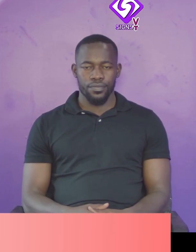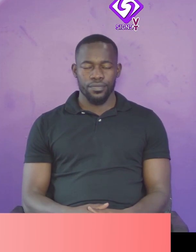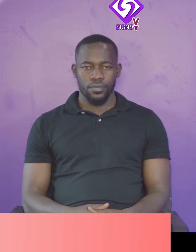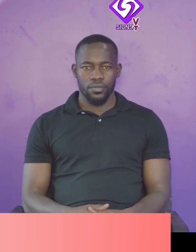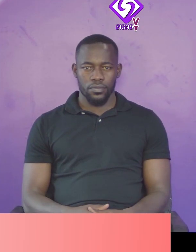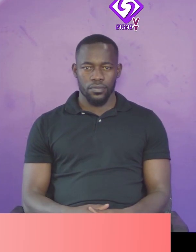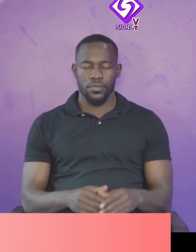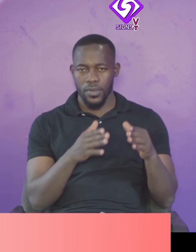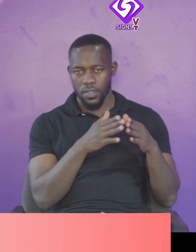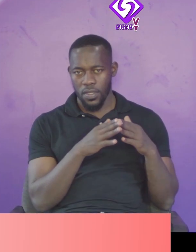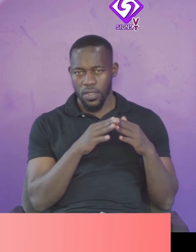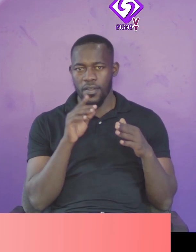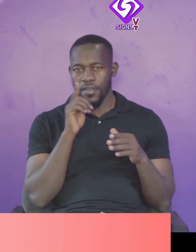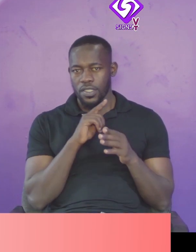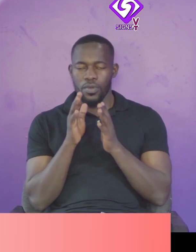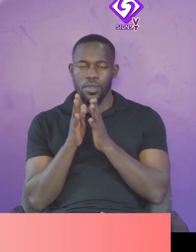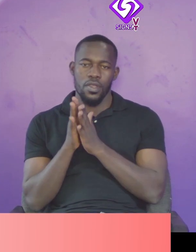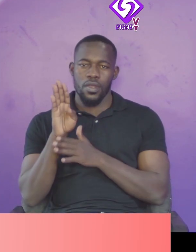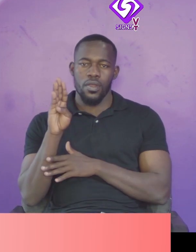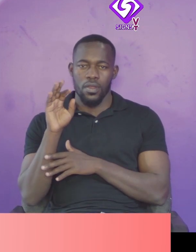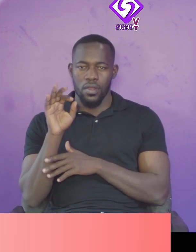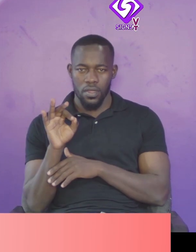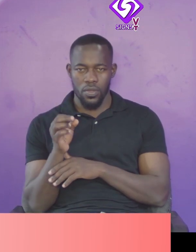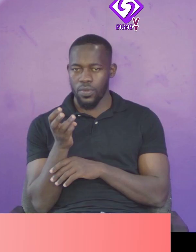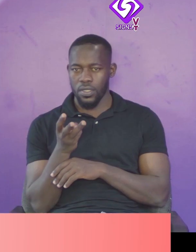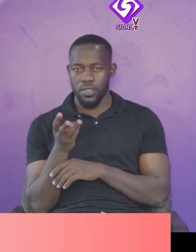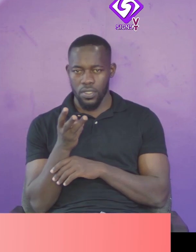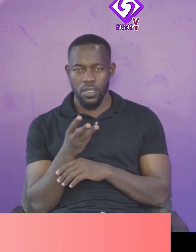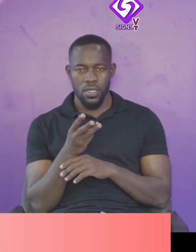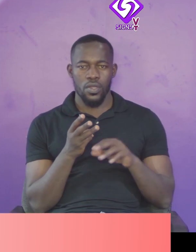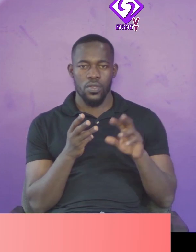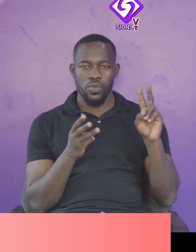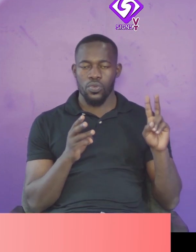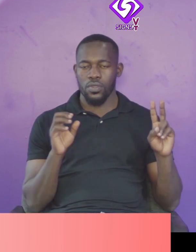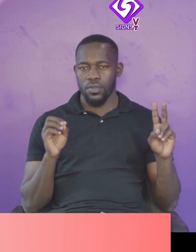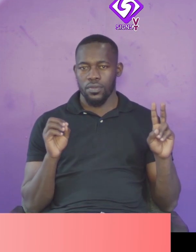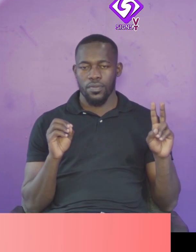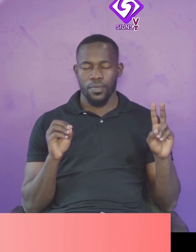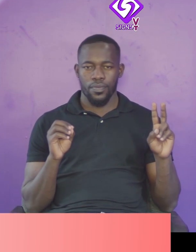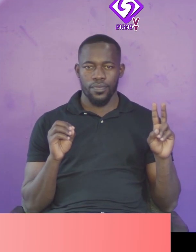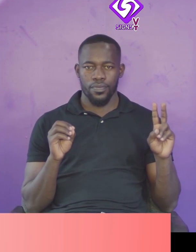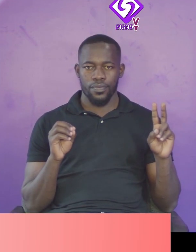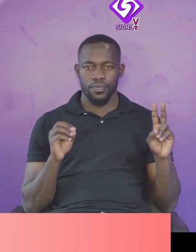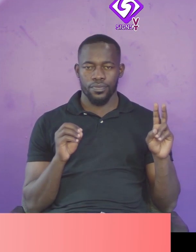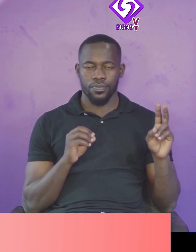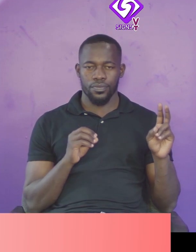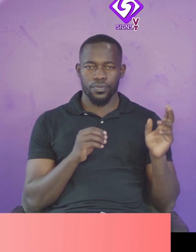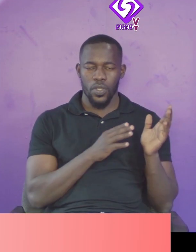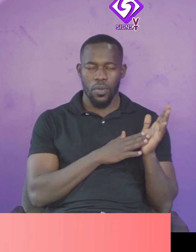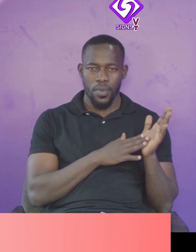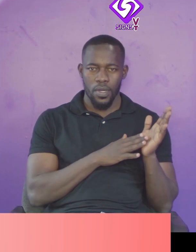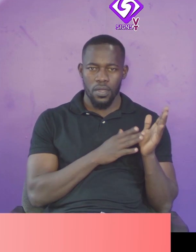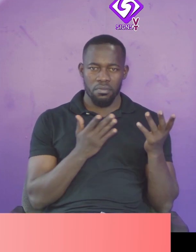played Brentford on Wednesday. Yeah. They won 2-0. Any comments about